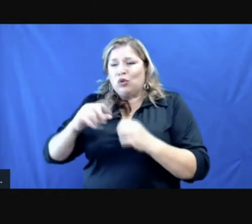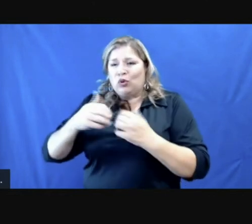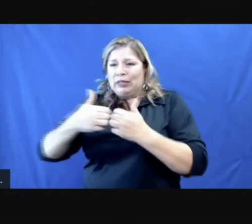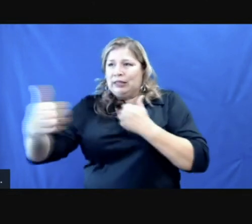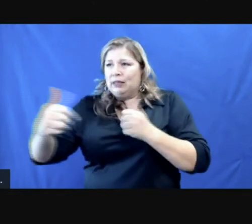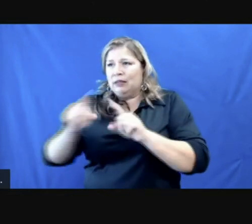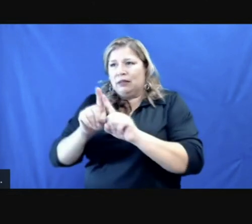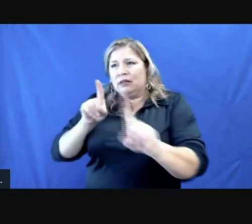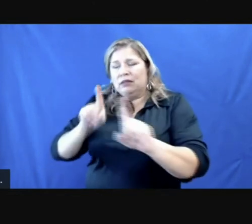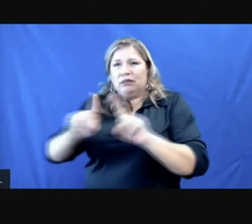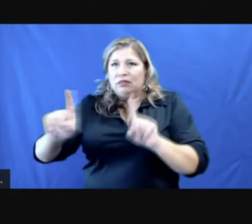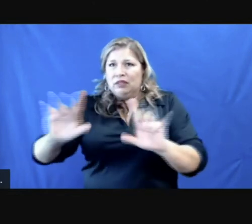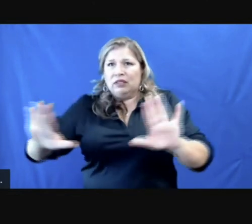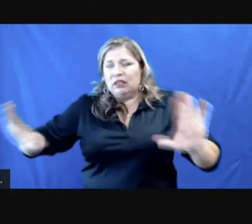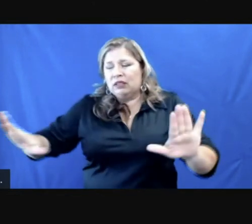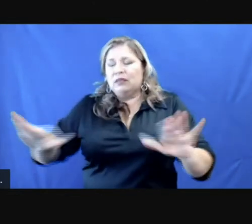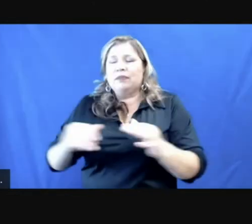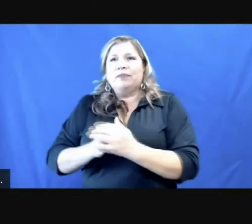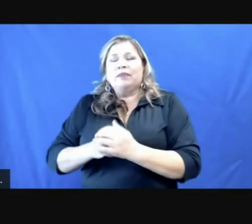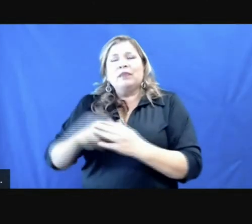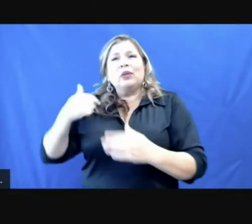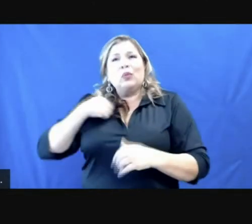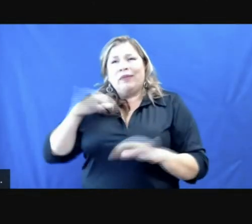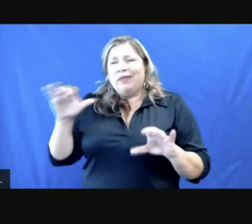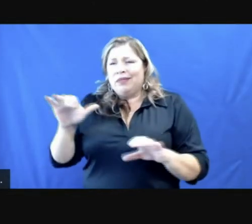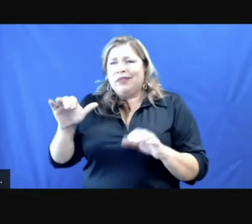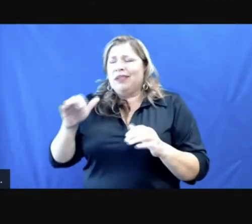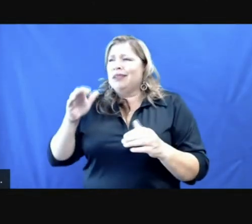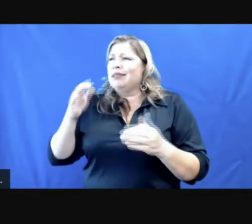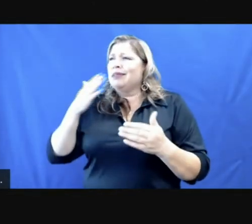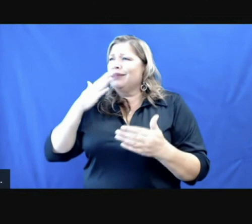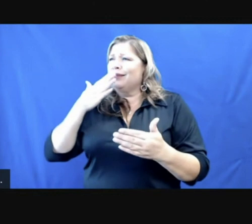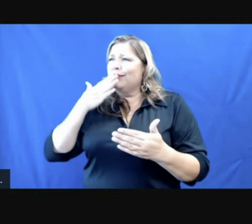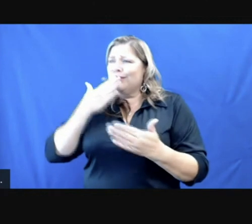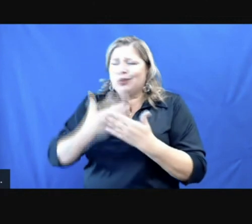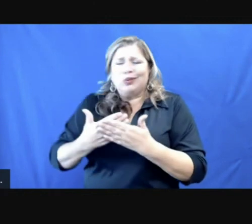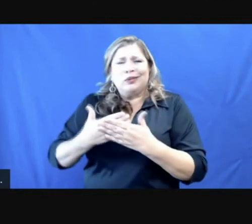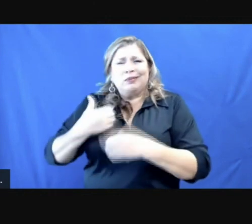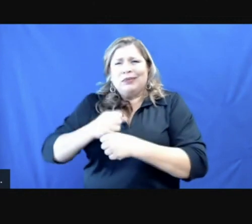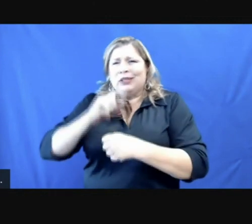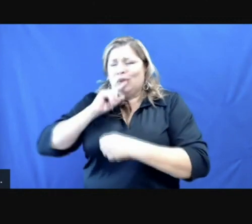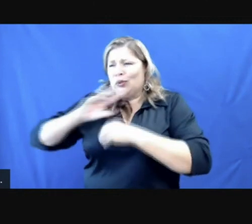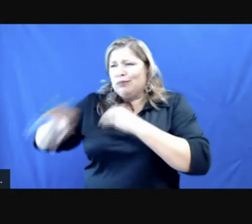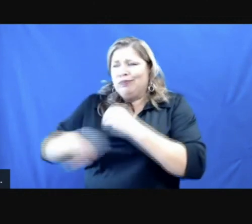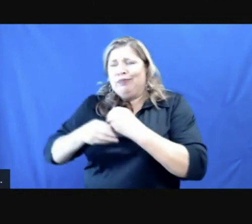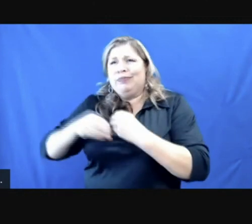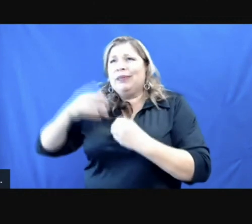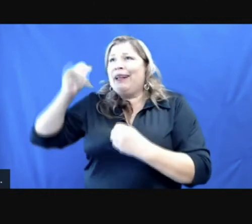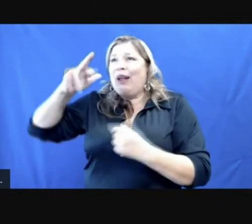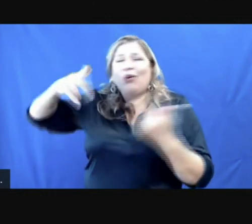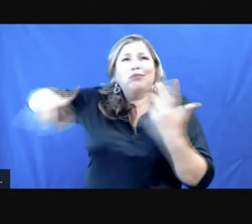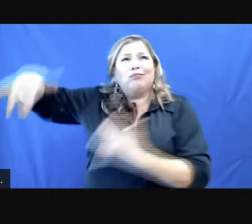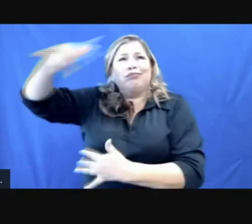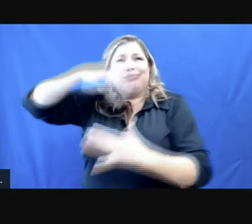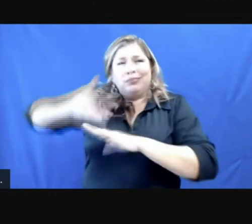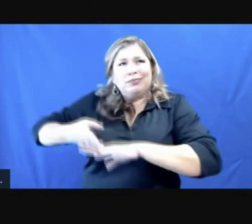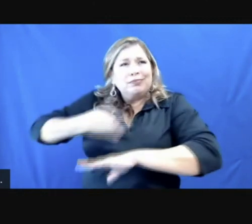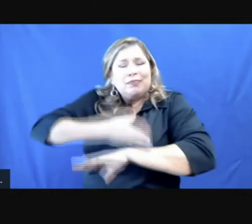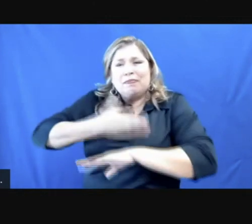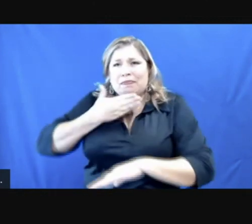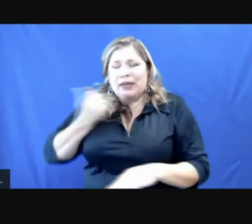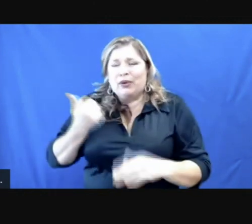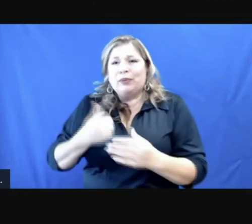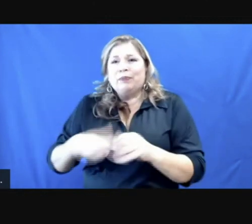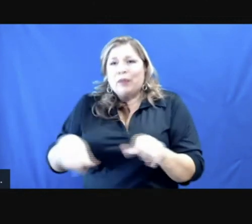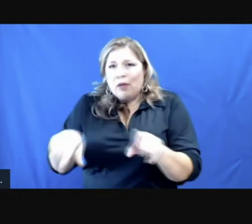create important augmentations to ventilation, all of those things help reduce the risk. And then on top of that, being